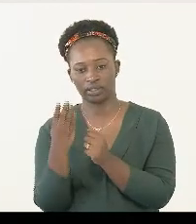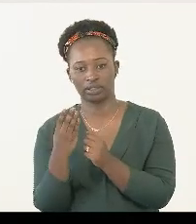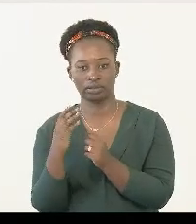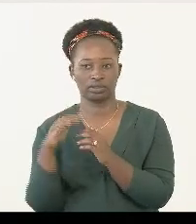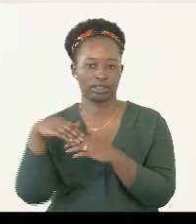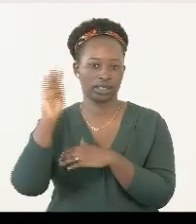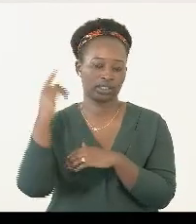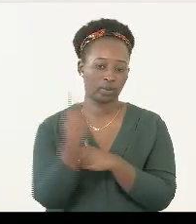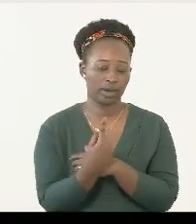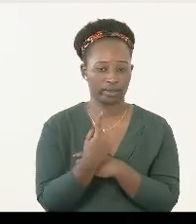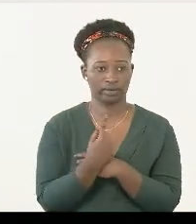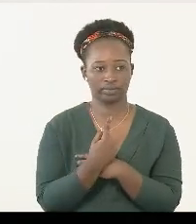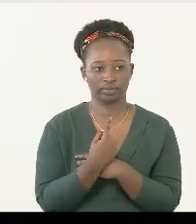one,